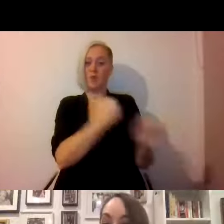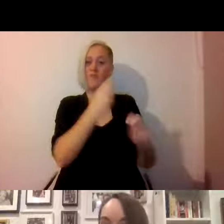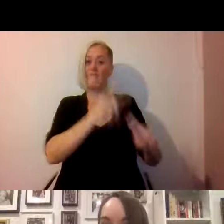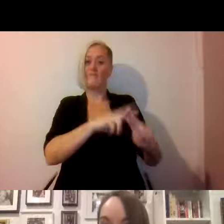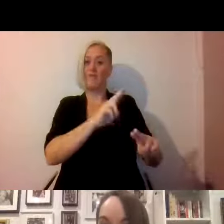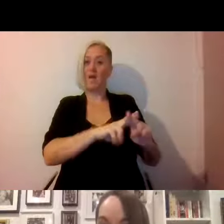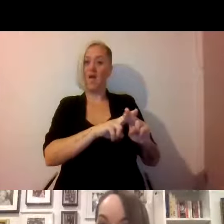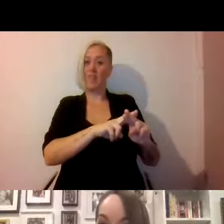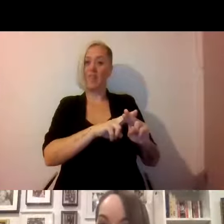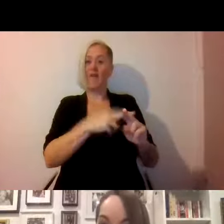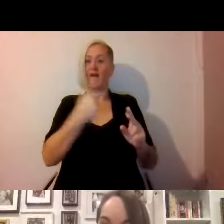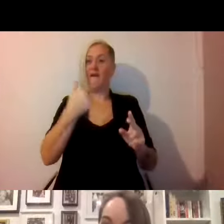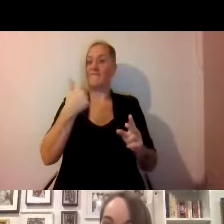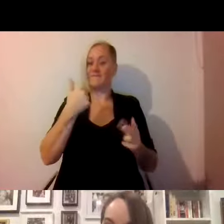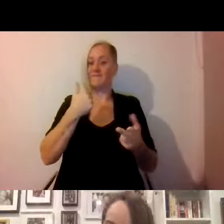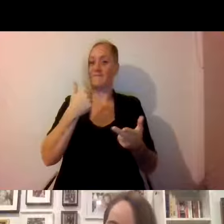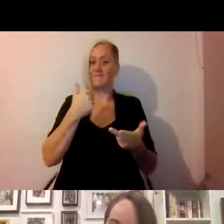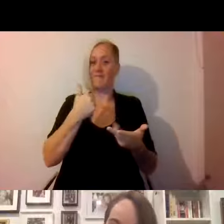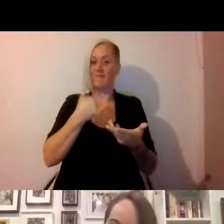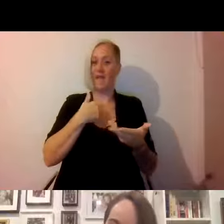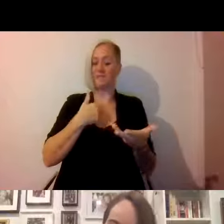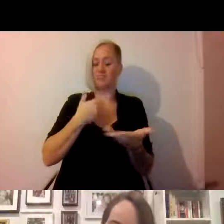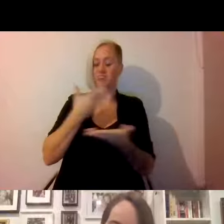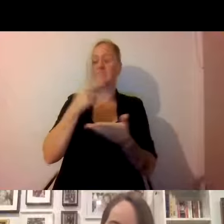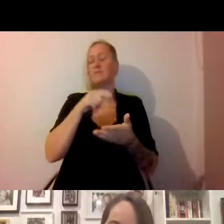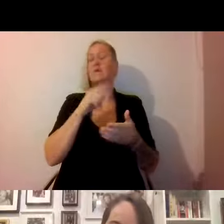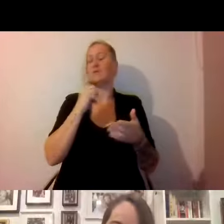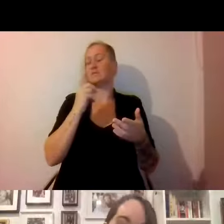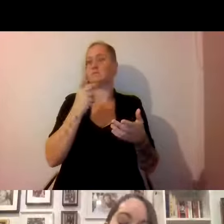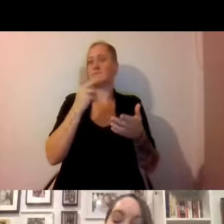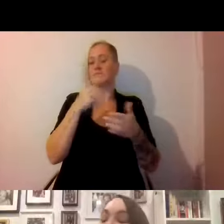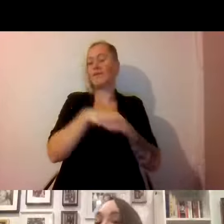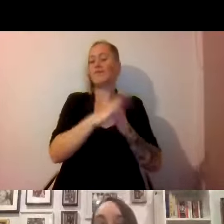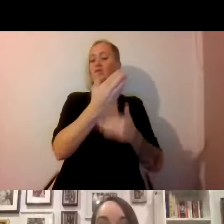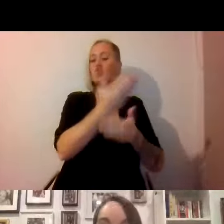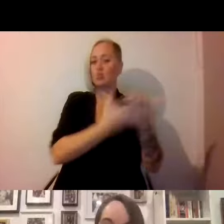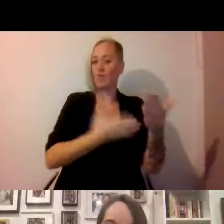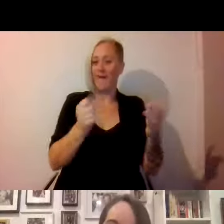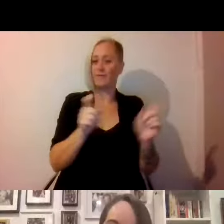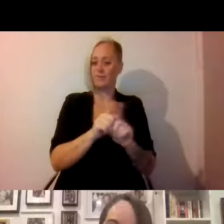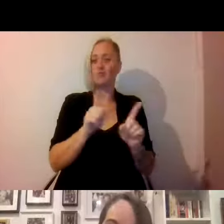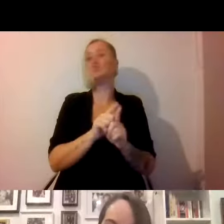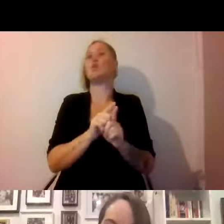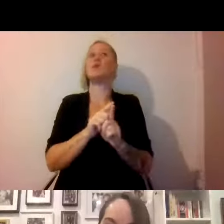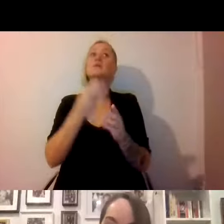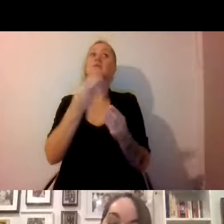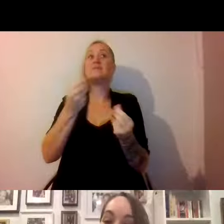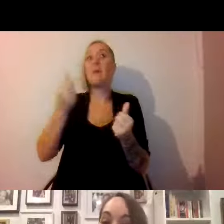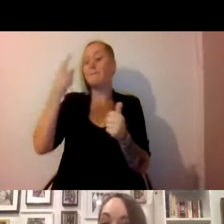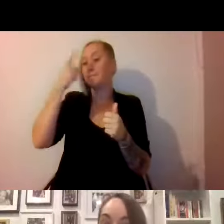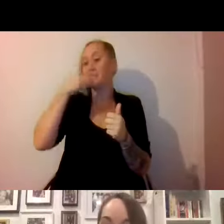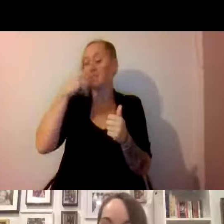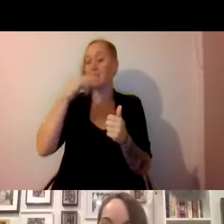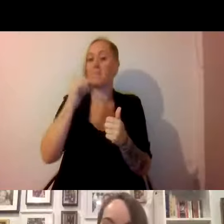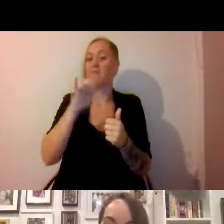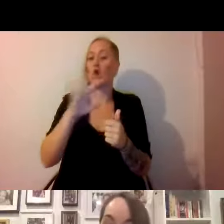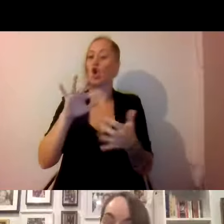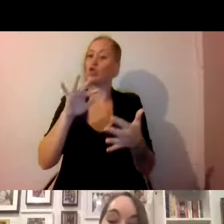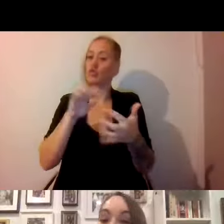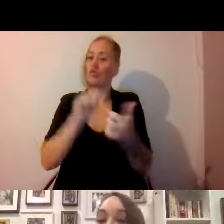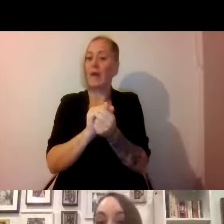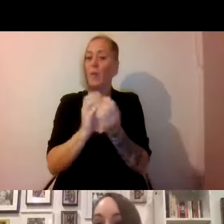the conversation that I relayed in the piece that I just read to you. Perhaps others might disagree with this choice, but we felt it was his right